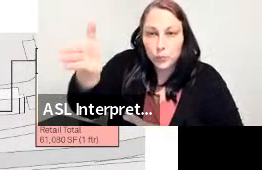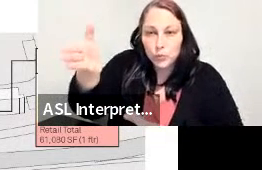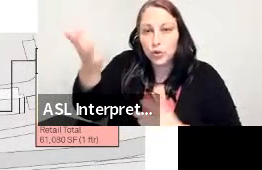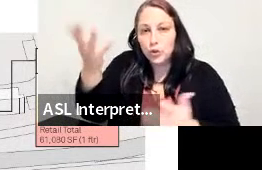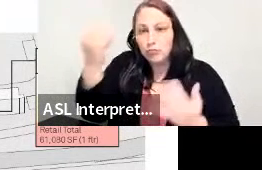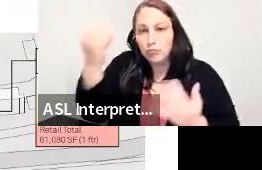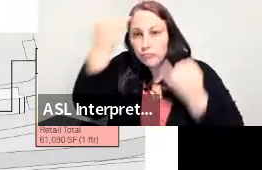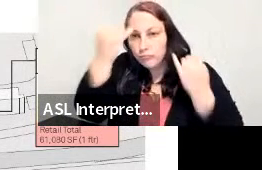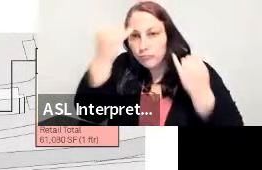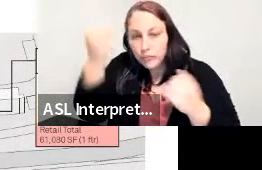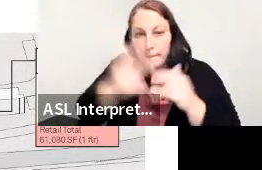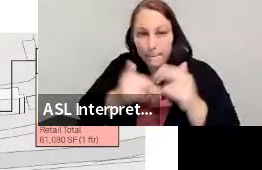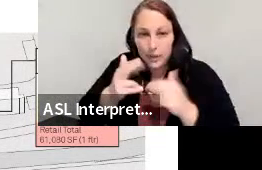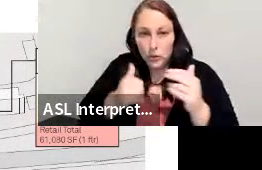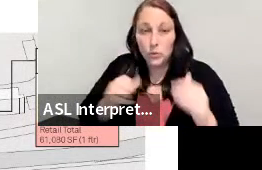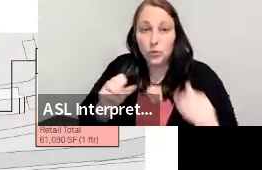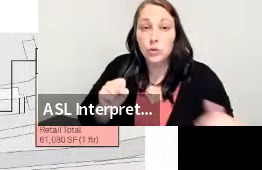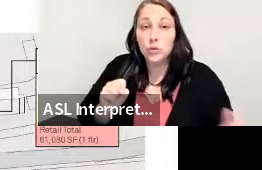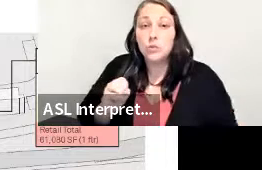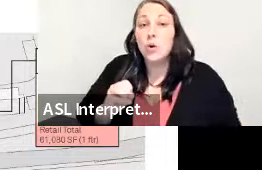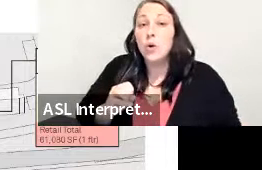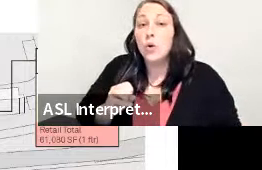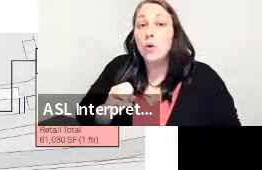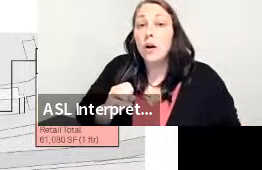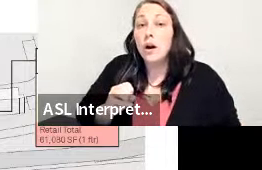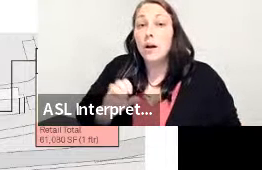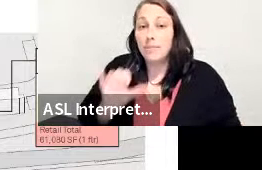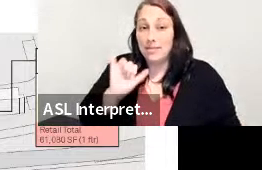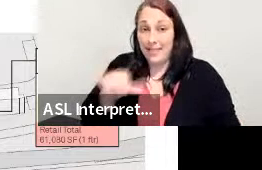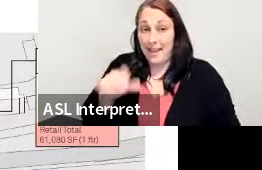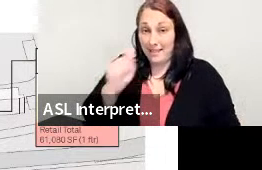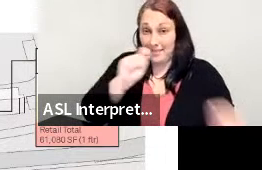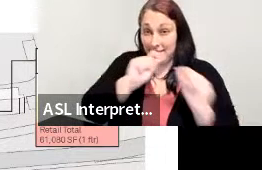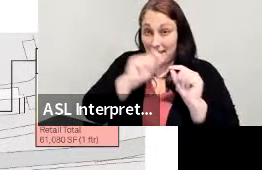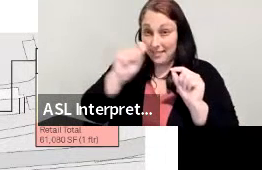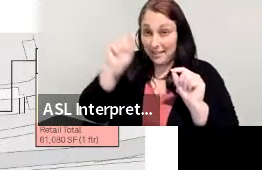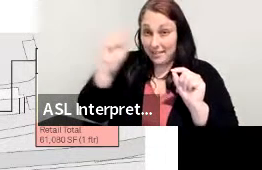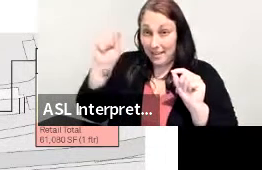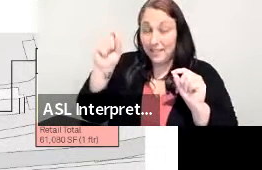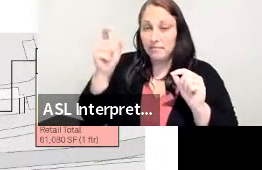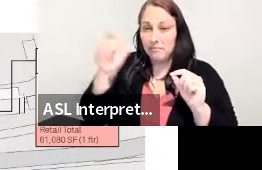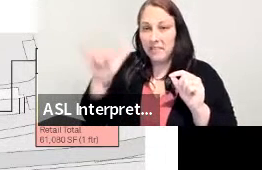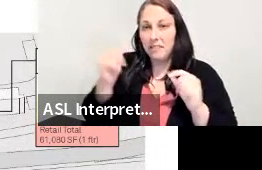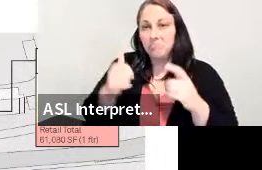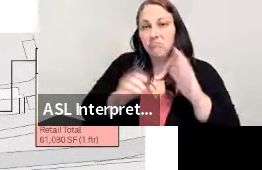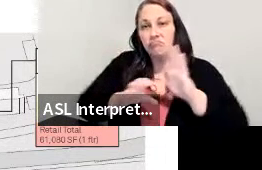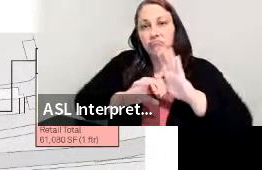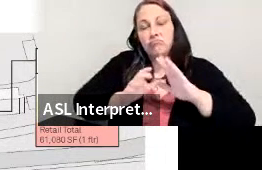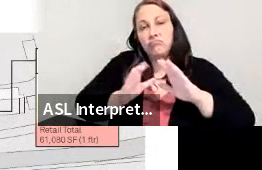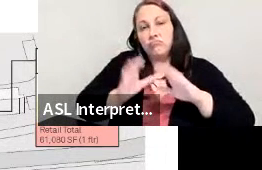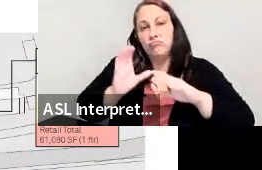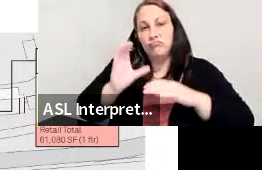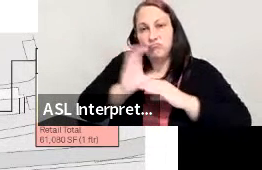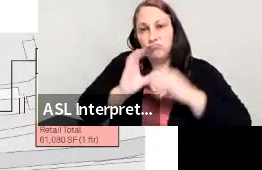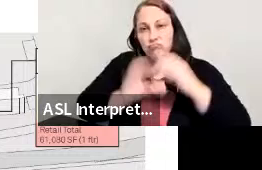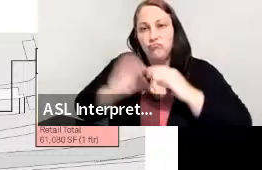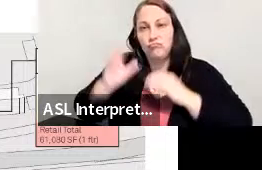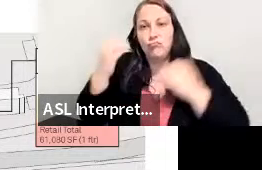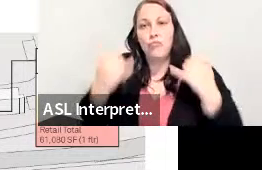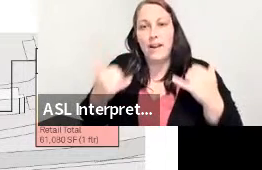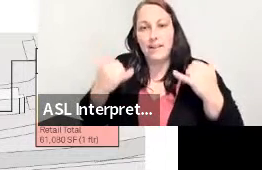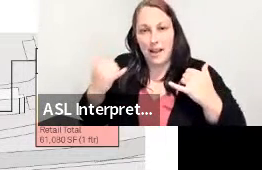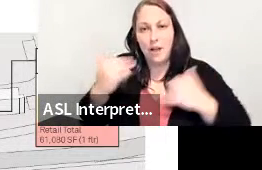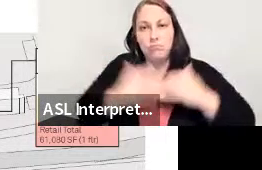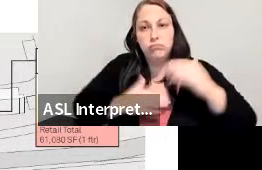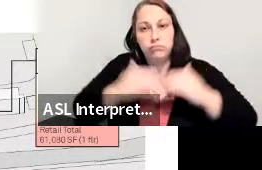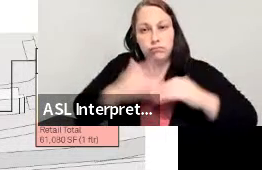and your building, that's the one that's under construction now. Exactly. Yes. Yep. Okay, thank And you. then there's Brentwood Hamilton Park across the street there.